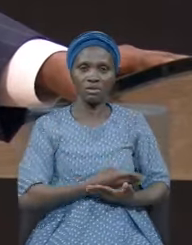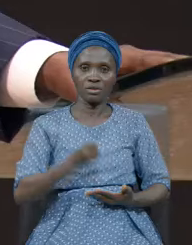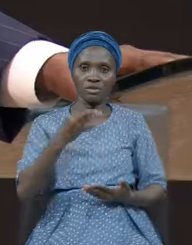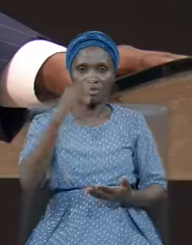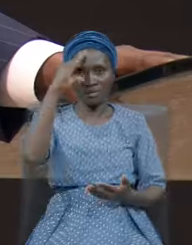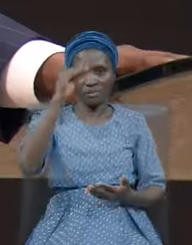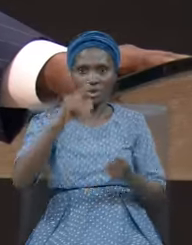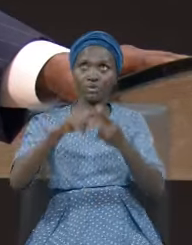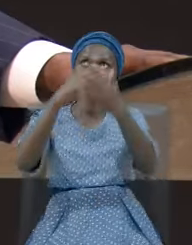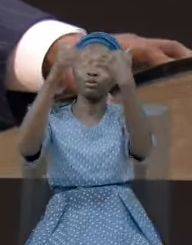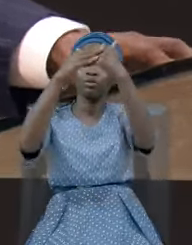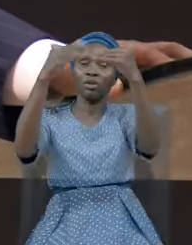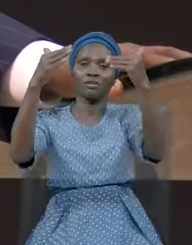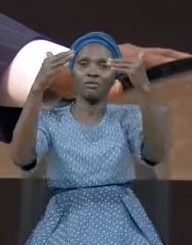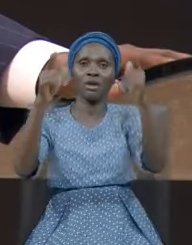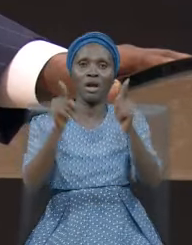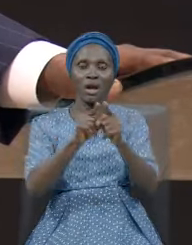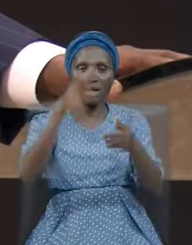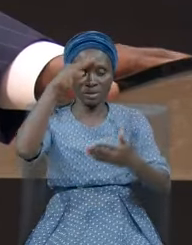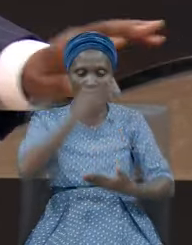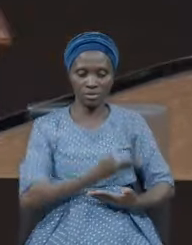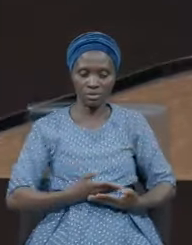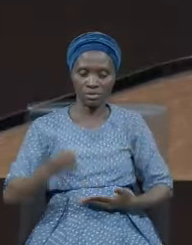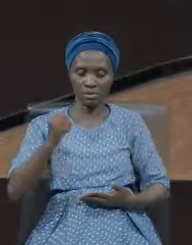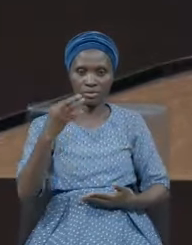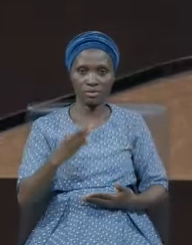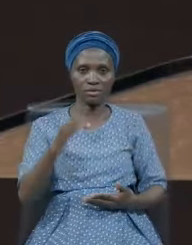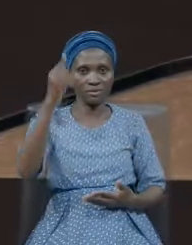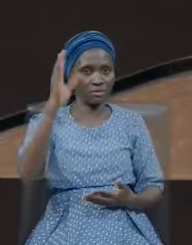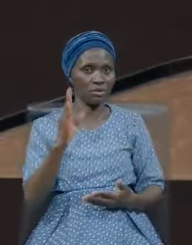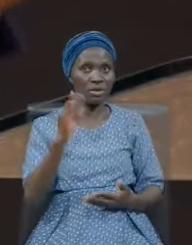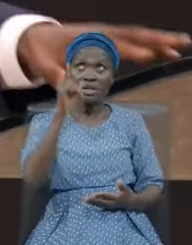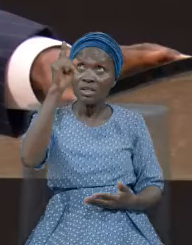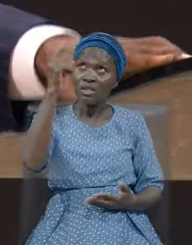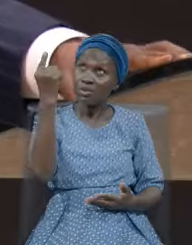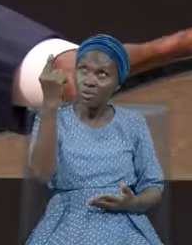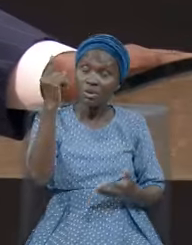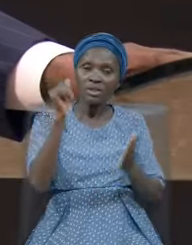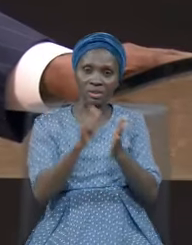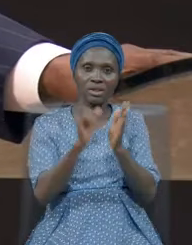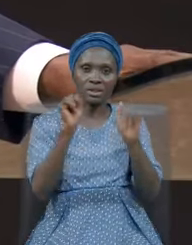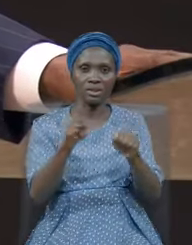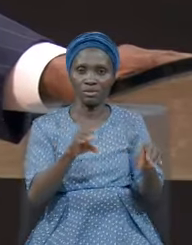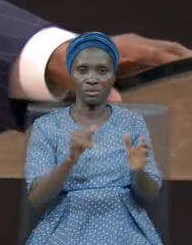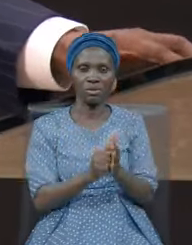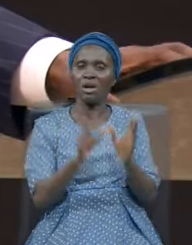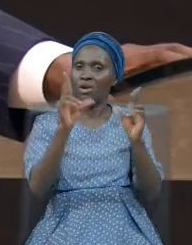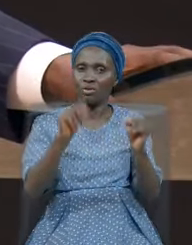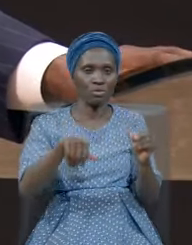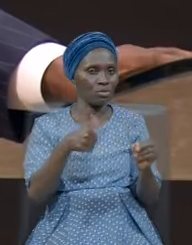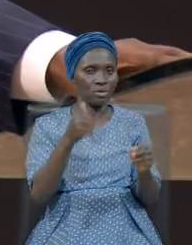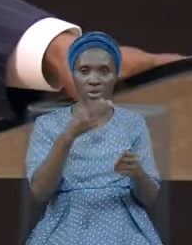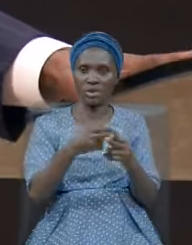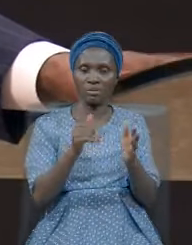of God. He's the only one that can do that. There is no other name given among